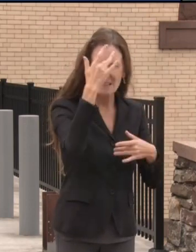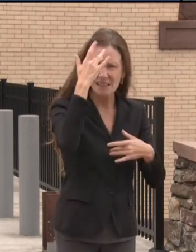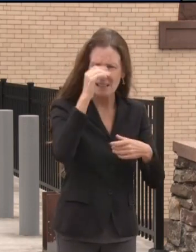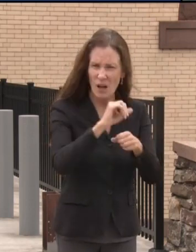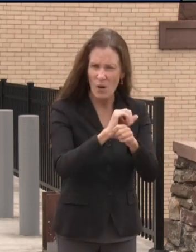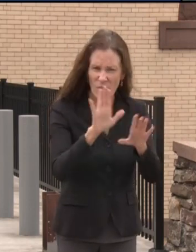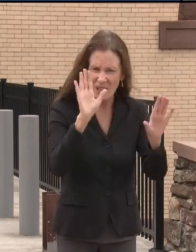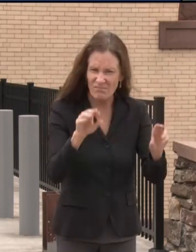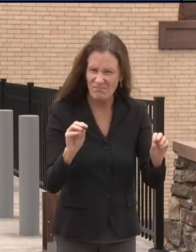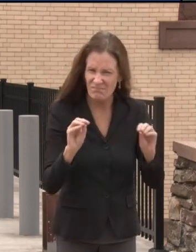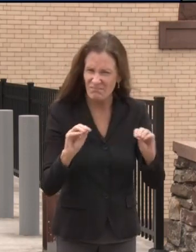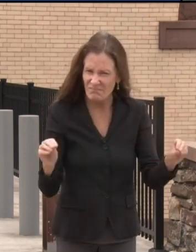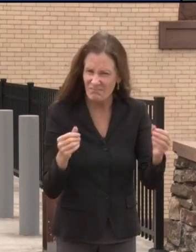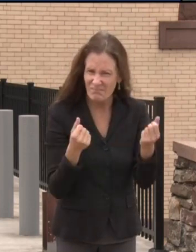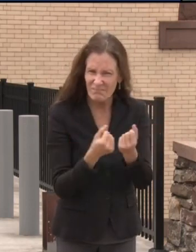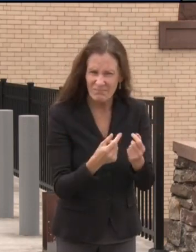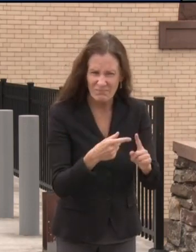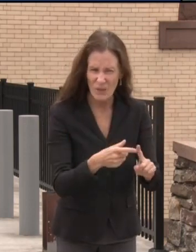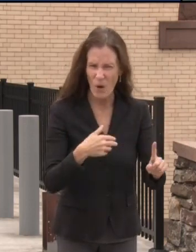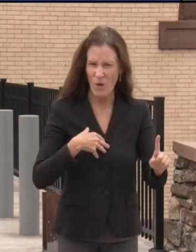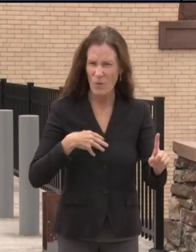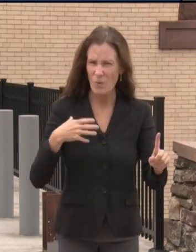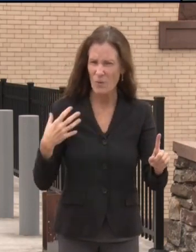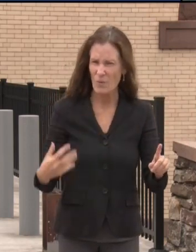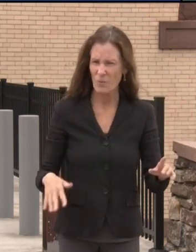embodies that than paid sick leave.